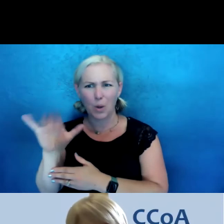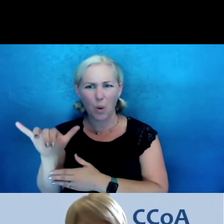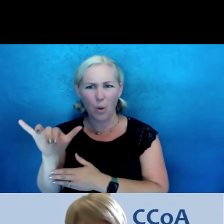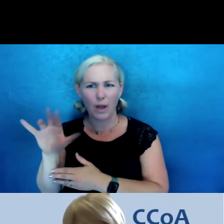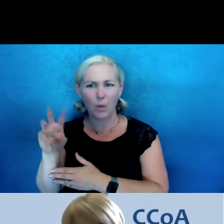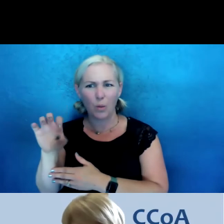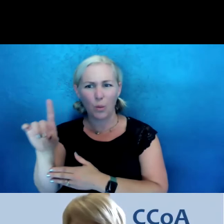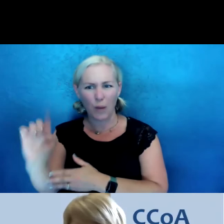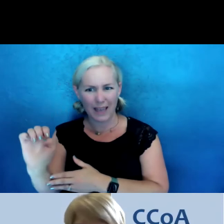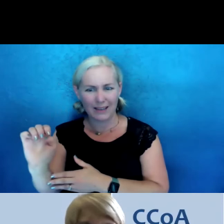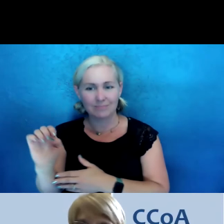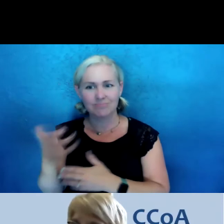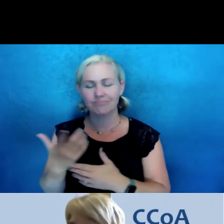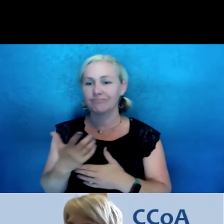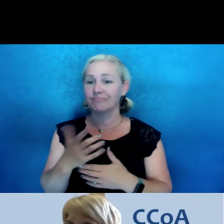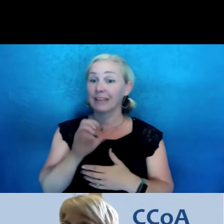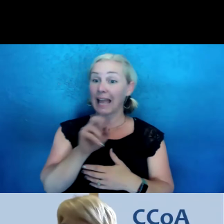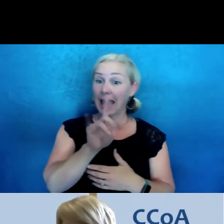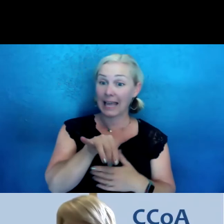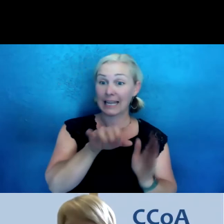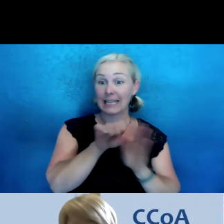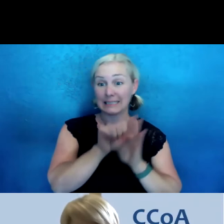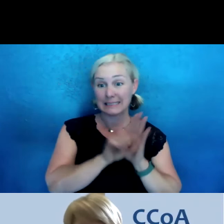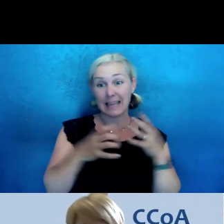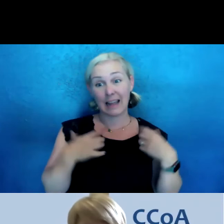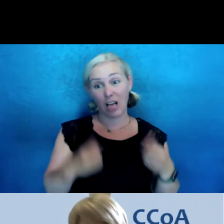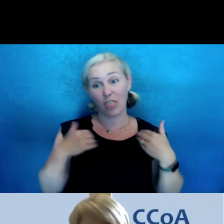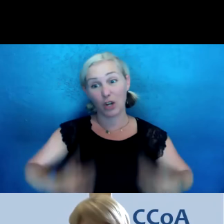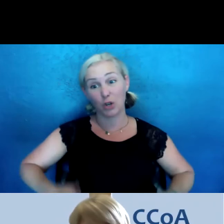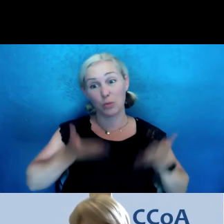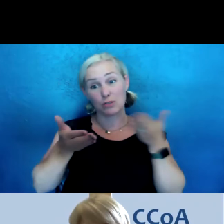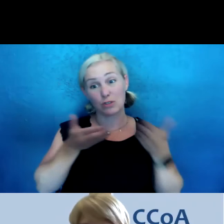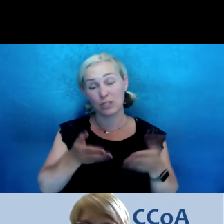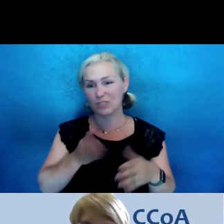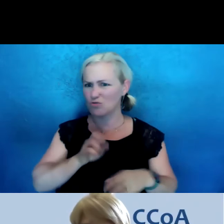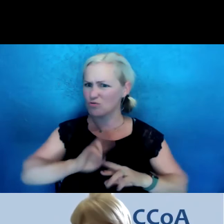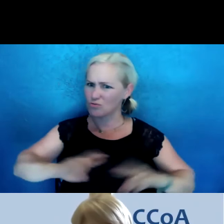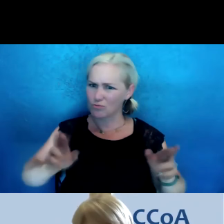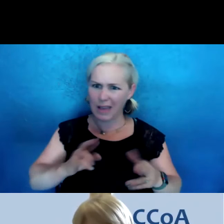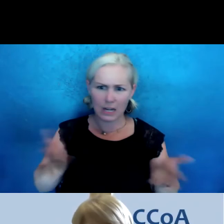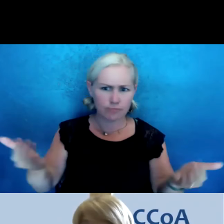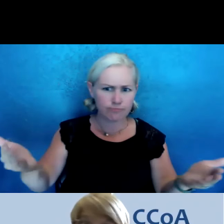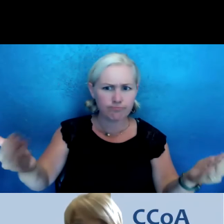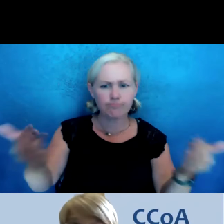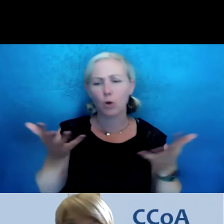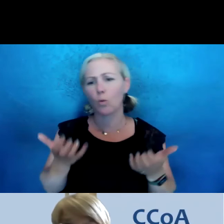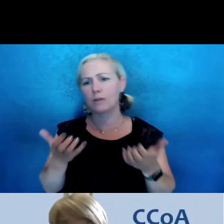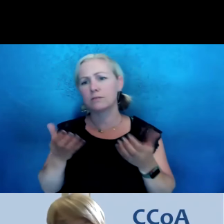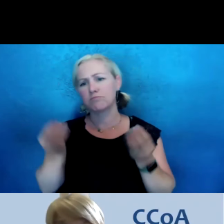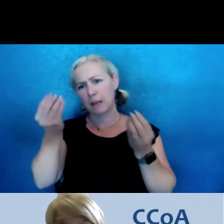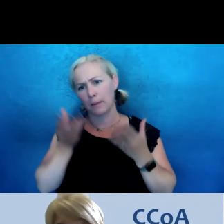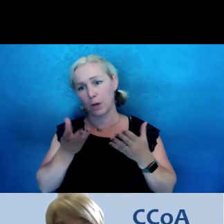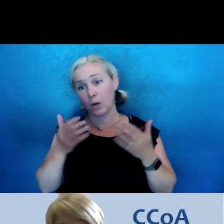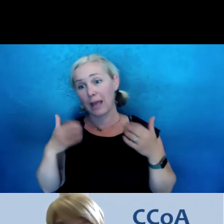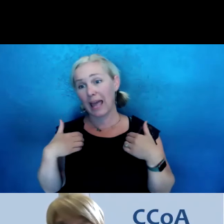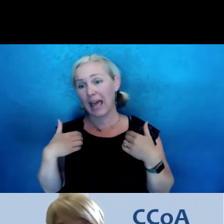Statewide Health and Human Services, ready and willing and asking for stakeholders to provide input. And we have the ear of